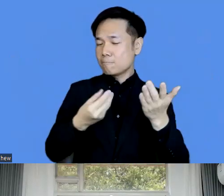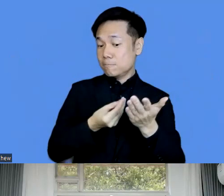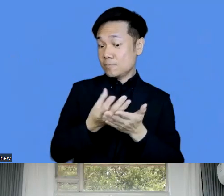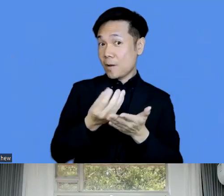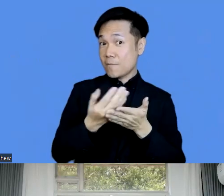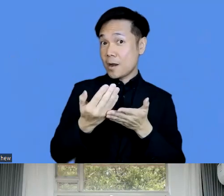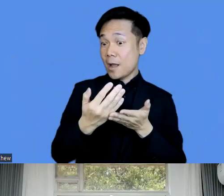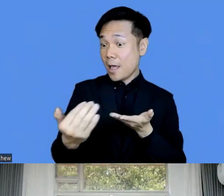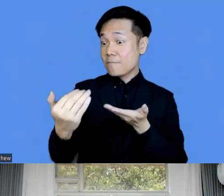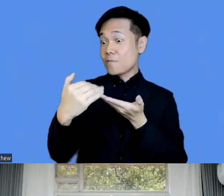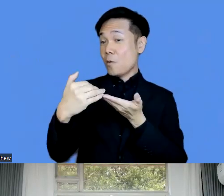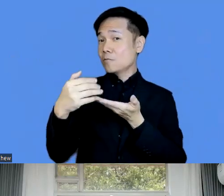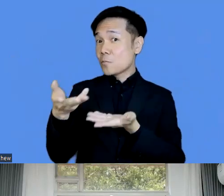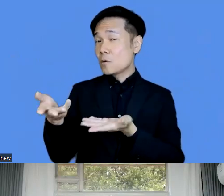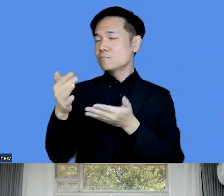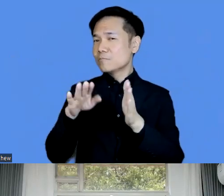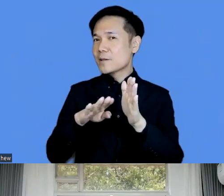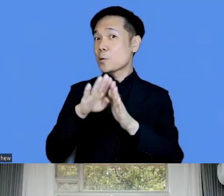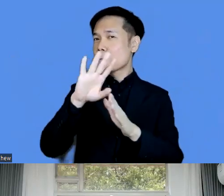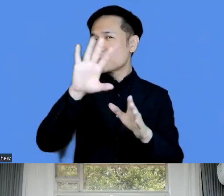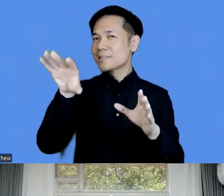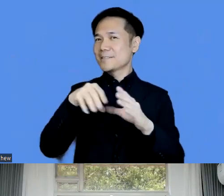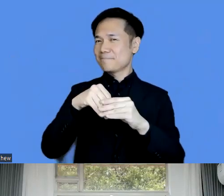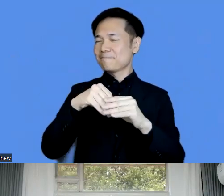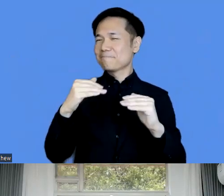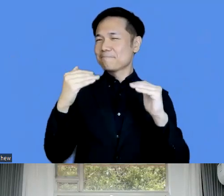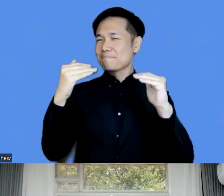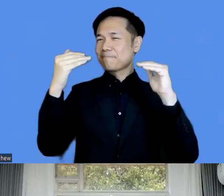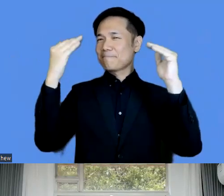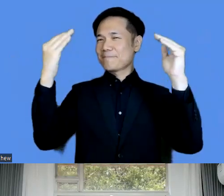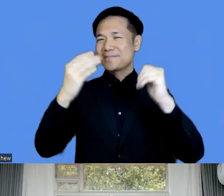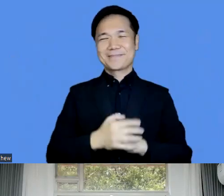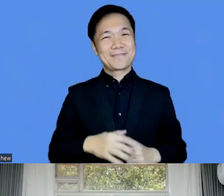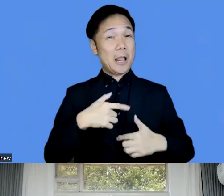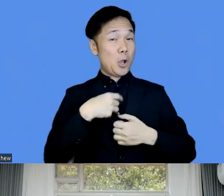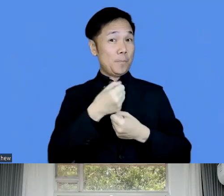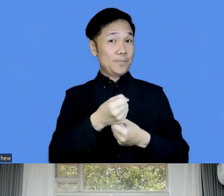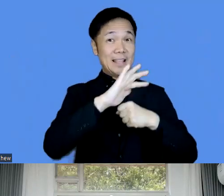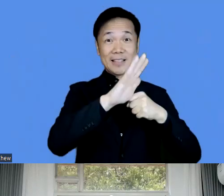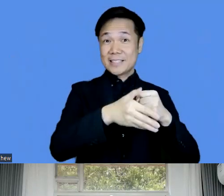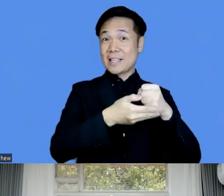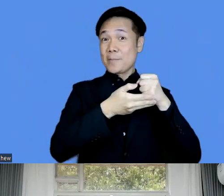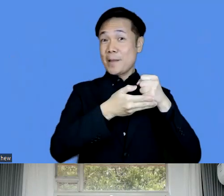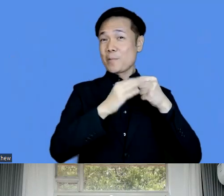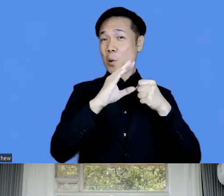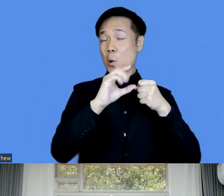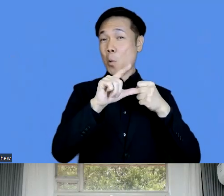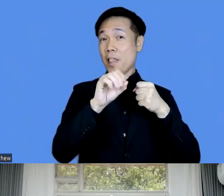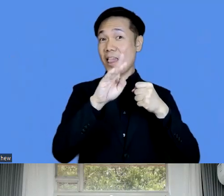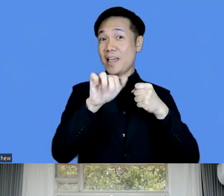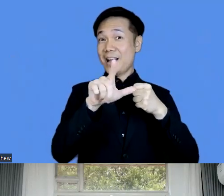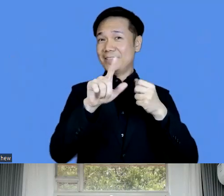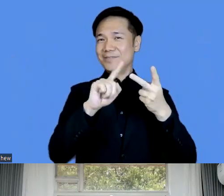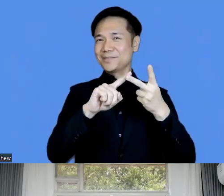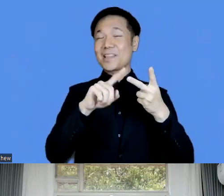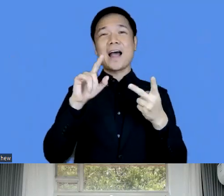for Inclusive Development. On behalf of the organizers, CBM Global Disability Inclusion,